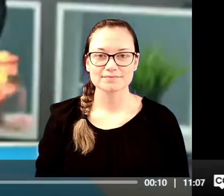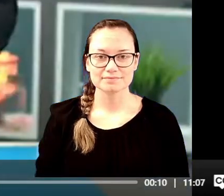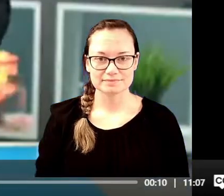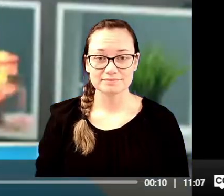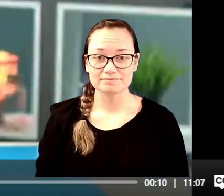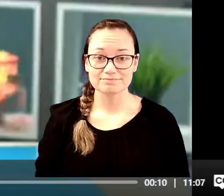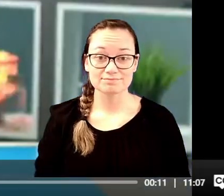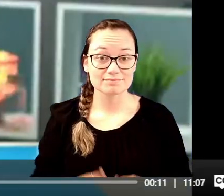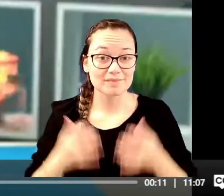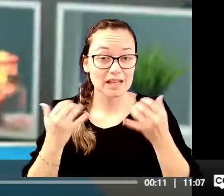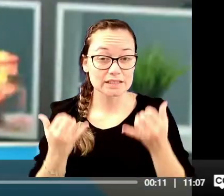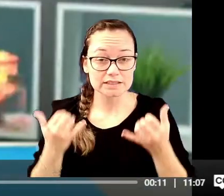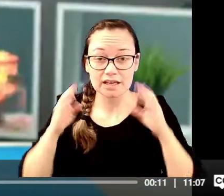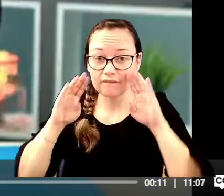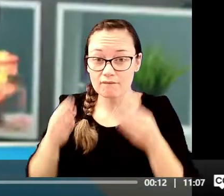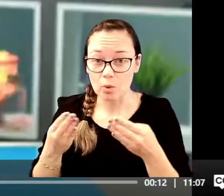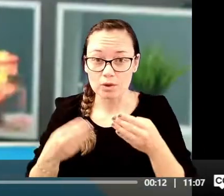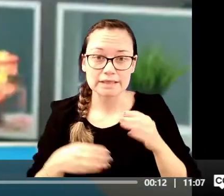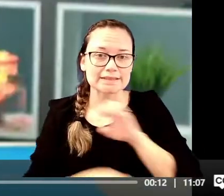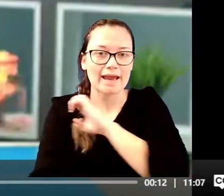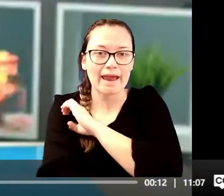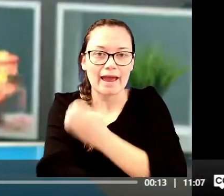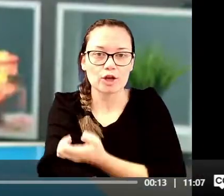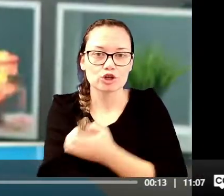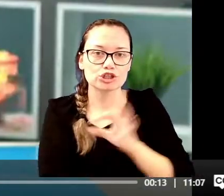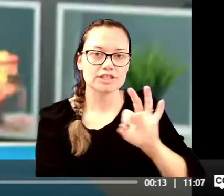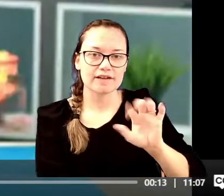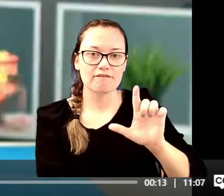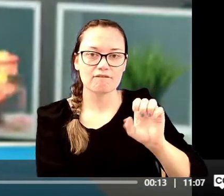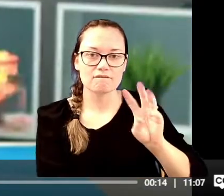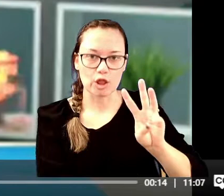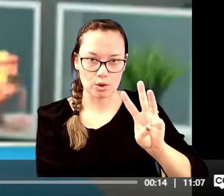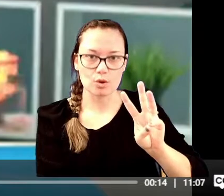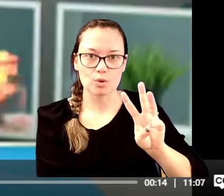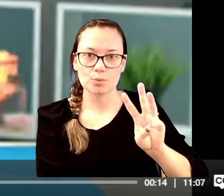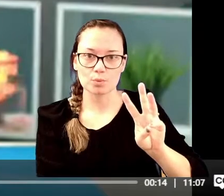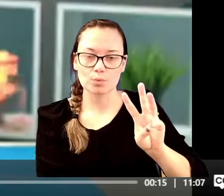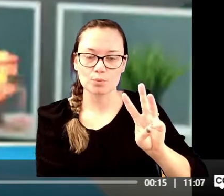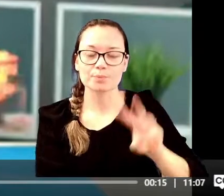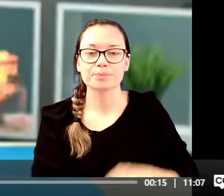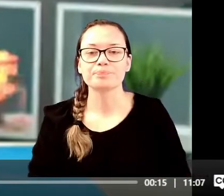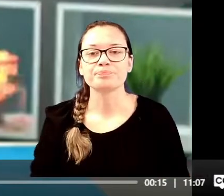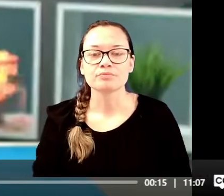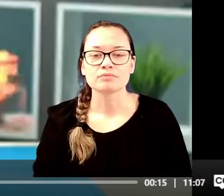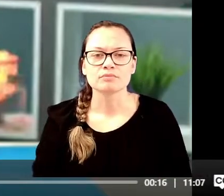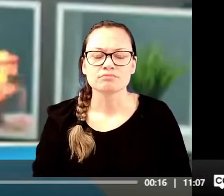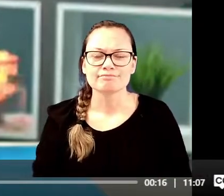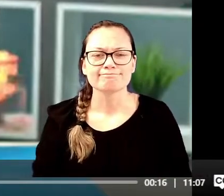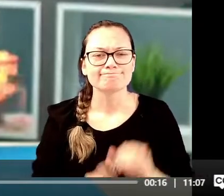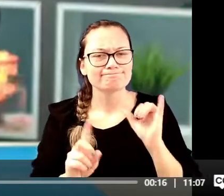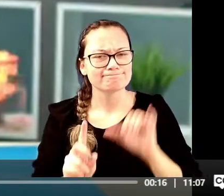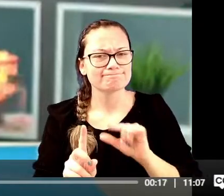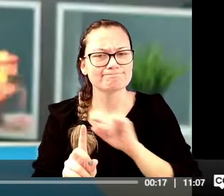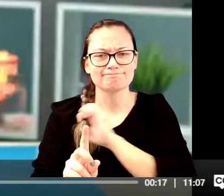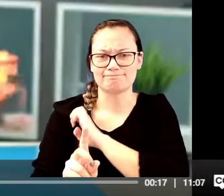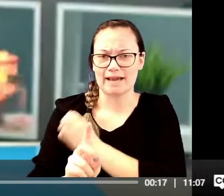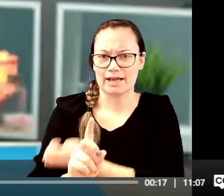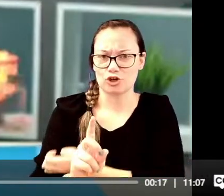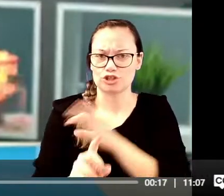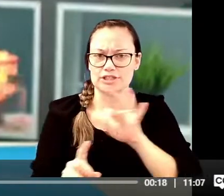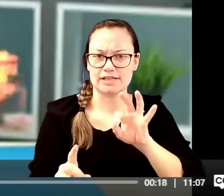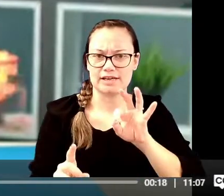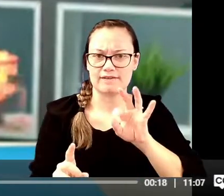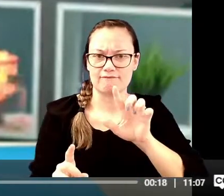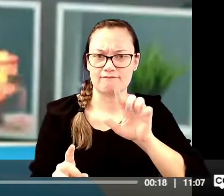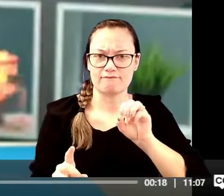Today we're going to be talking about energy flow within an ecosystem. And energy flow, when we're talking about it, we're talking about